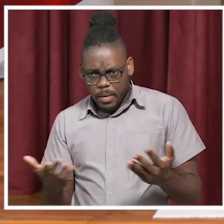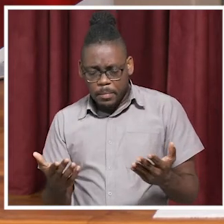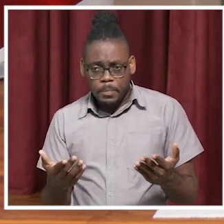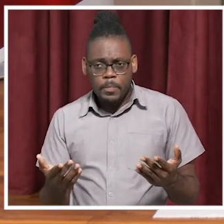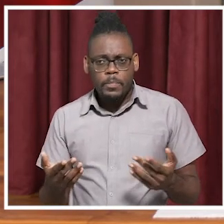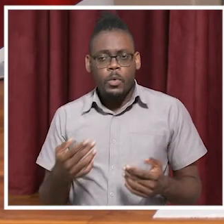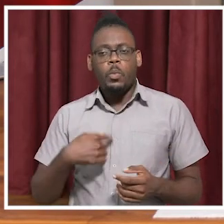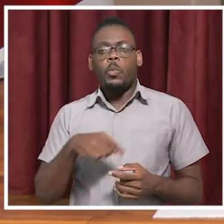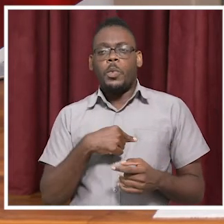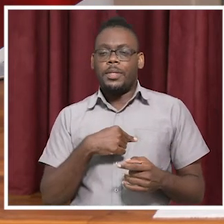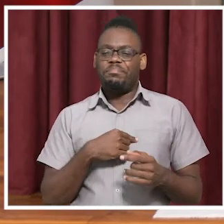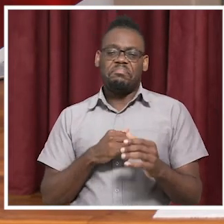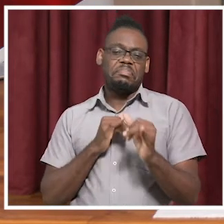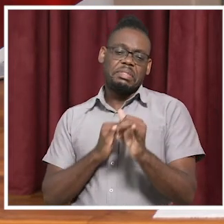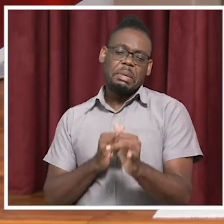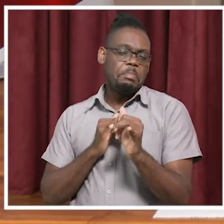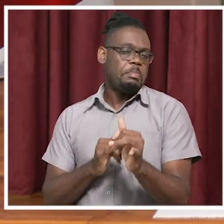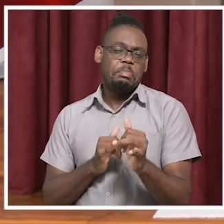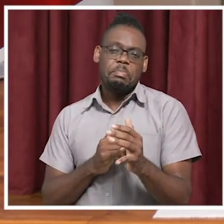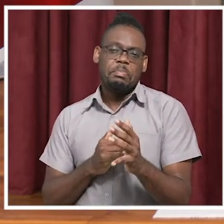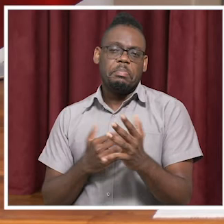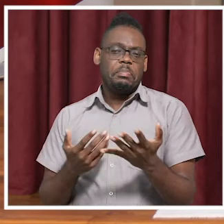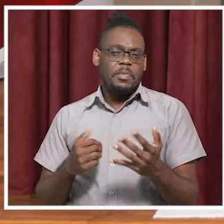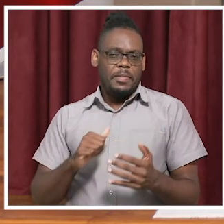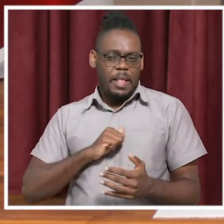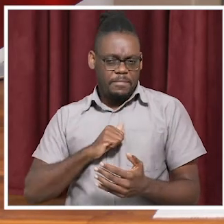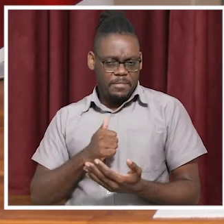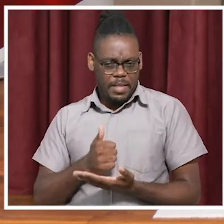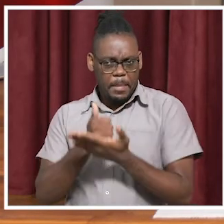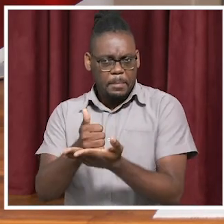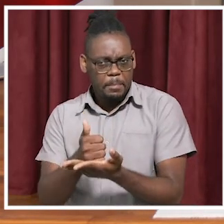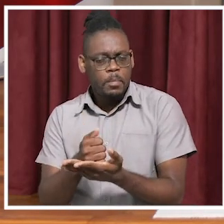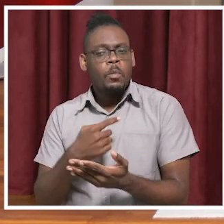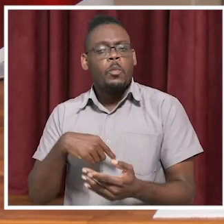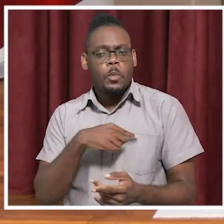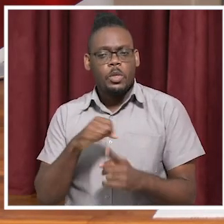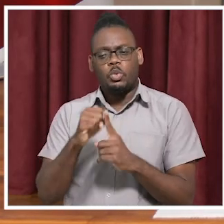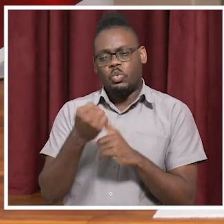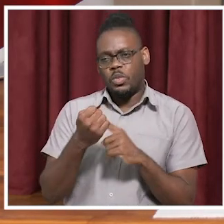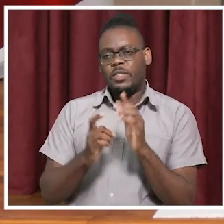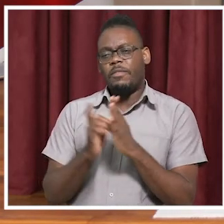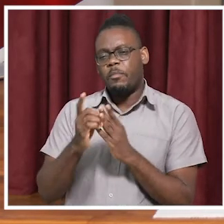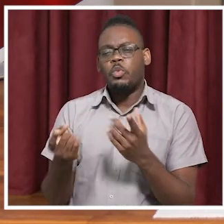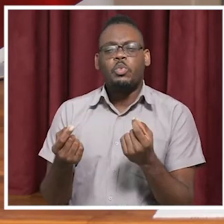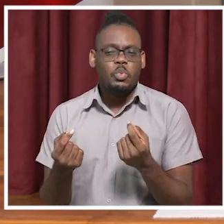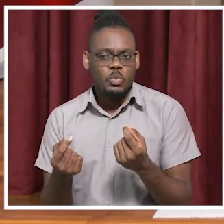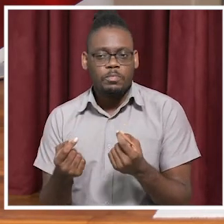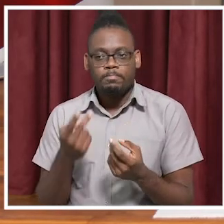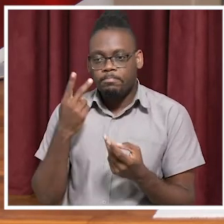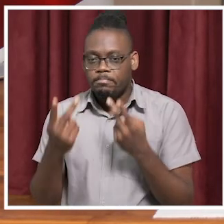they used to do on a monthly basis, right? Okay. But COVID has suddenly altered that. But what is happening now? So they are reaching out